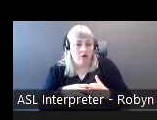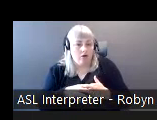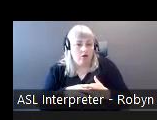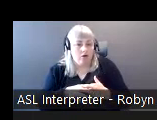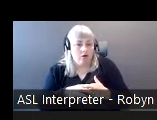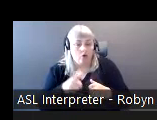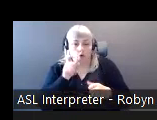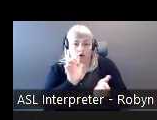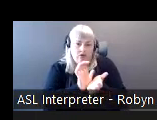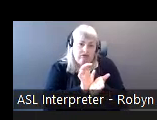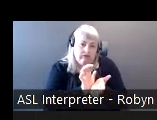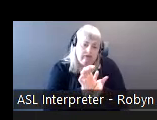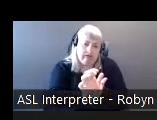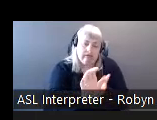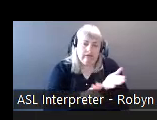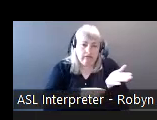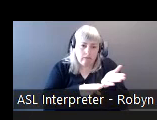pushed to the margins,